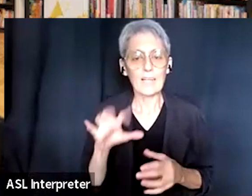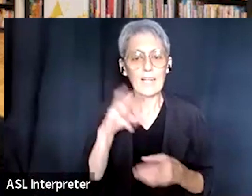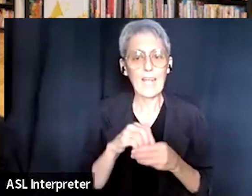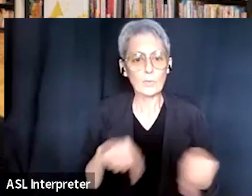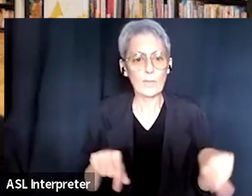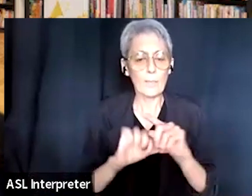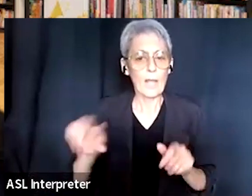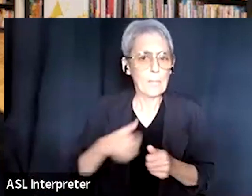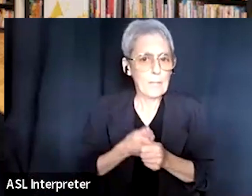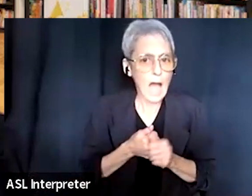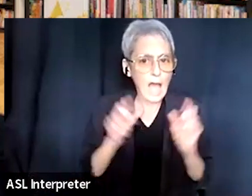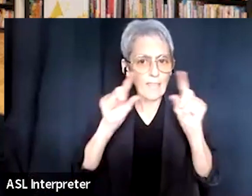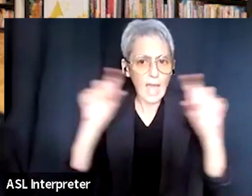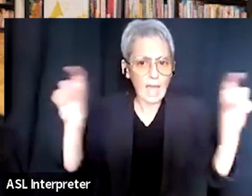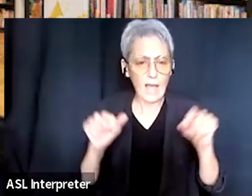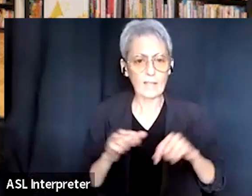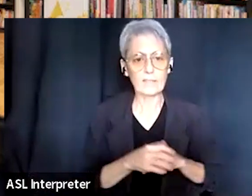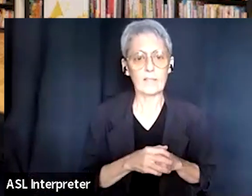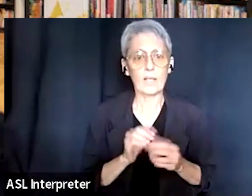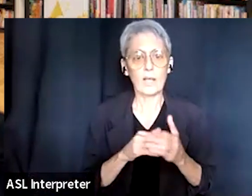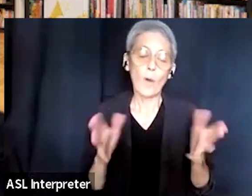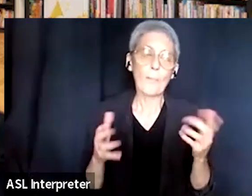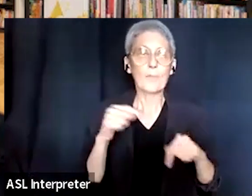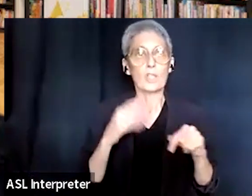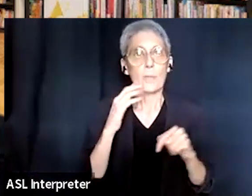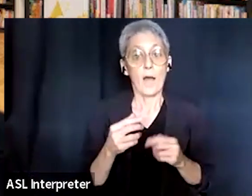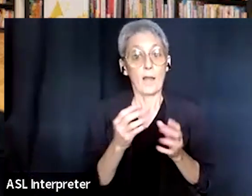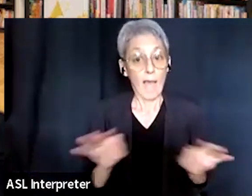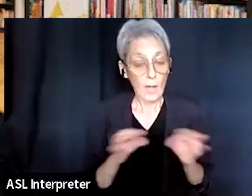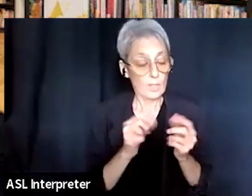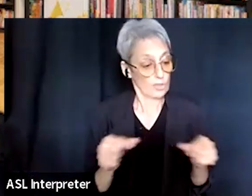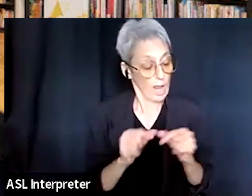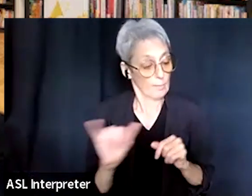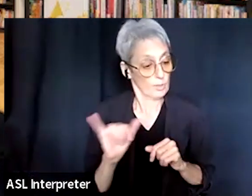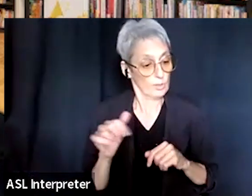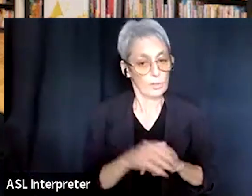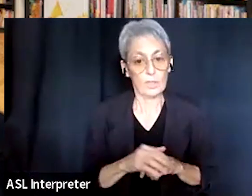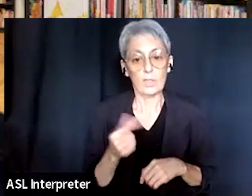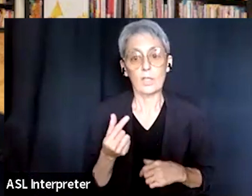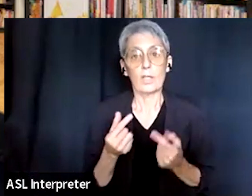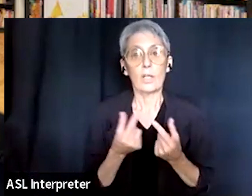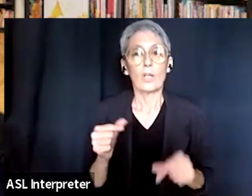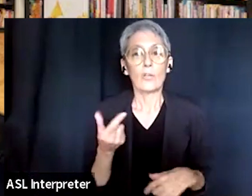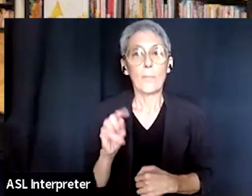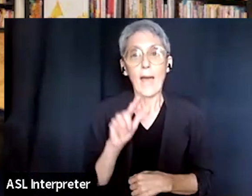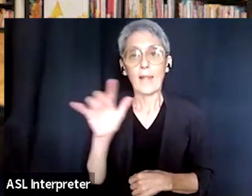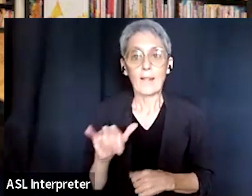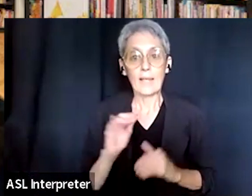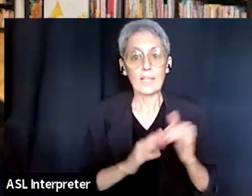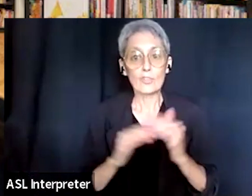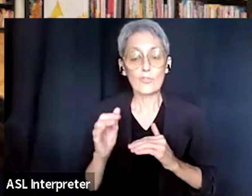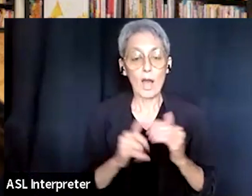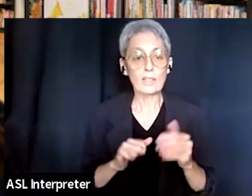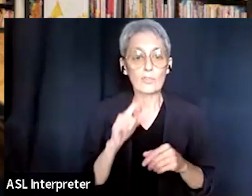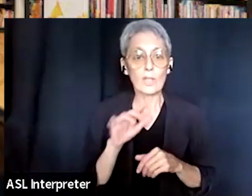which can often be, we talk about language and grammar a lot in the book as well, grammatically constructed to really kind of